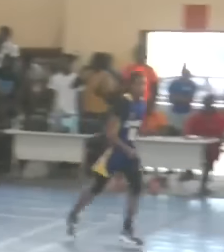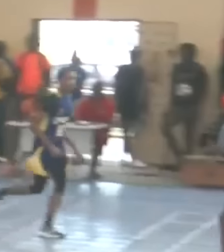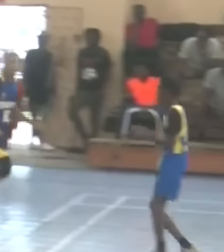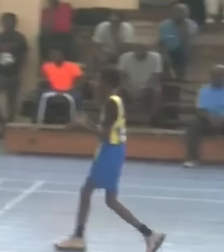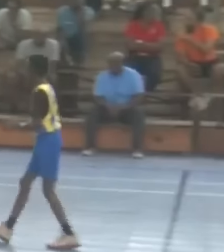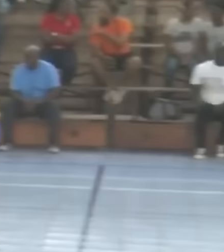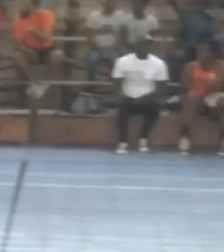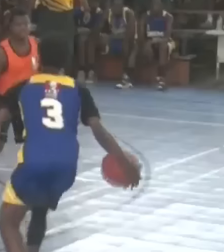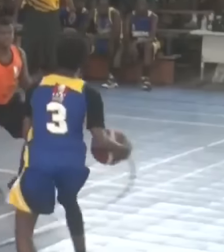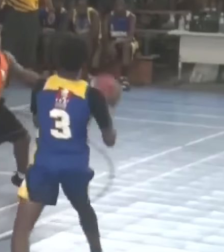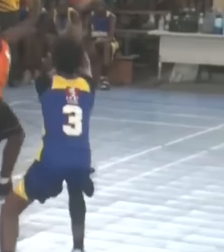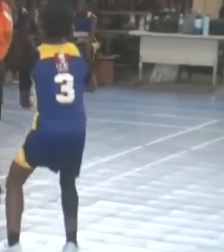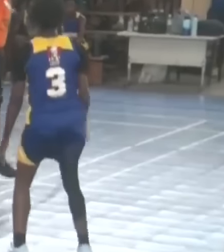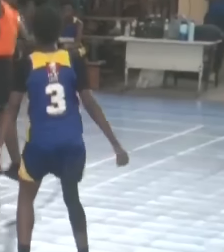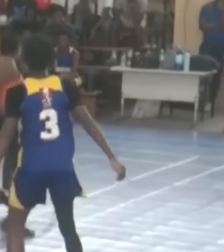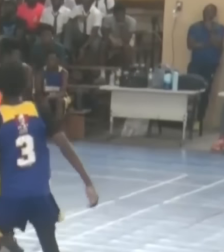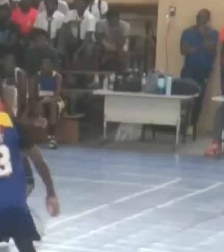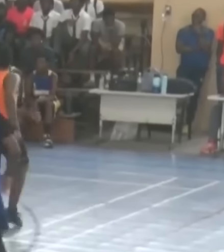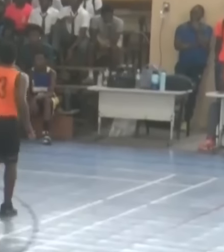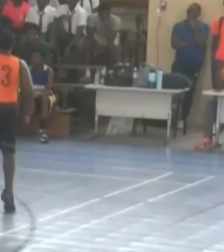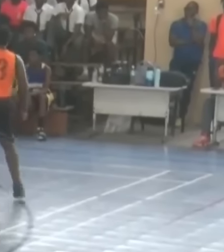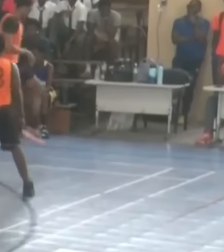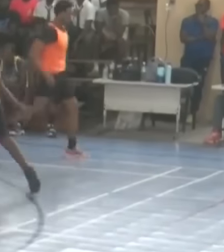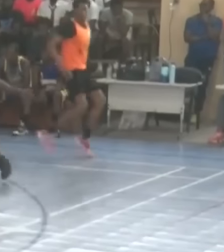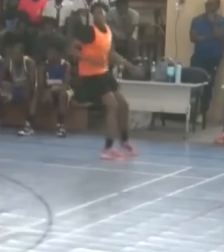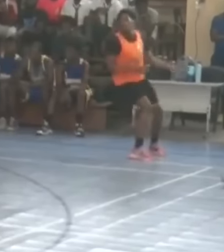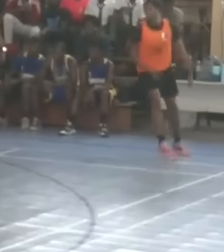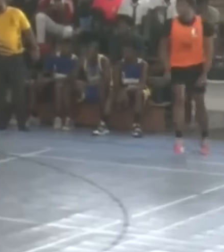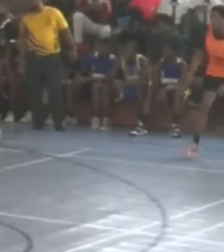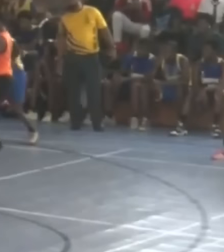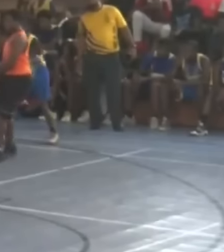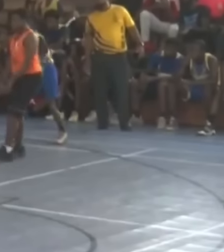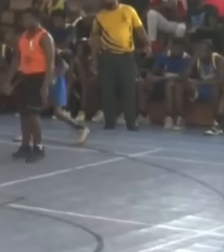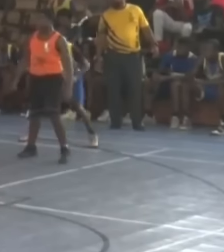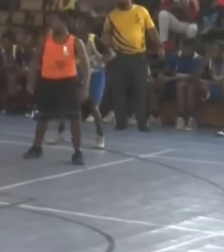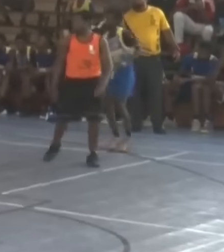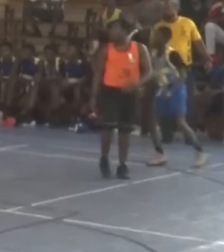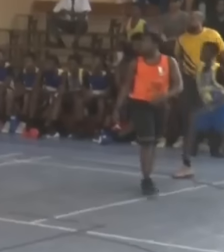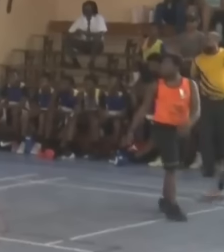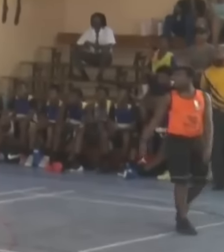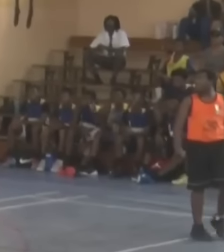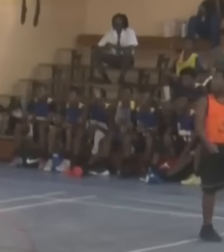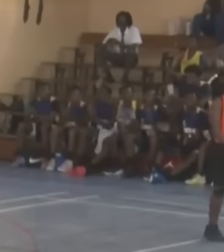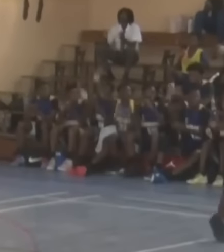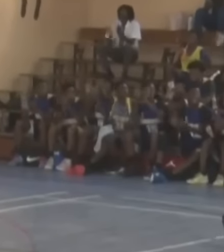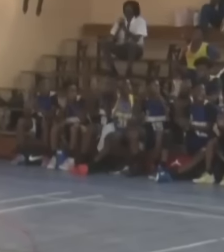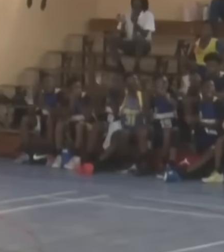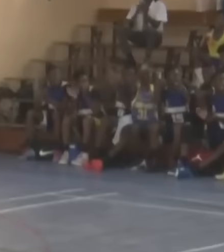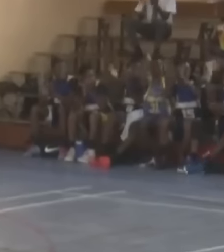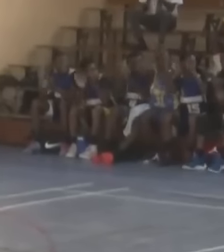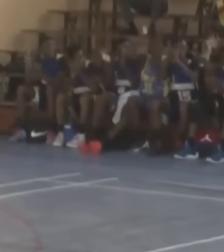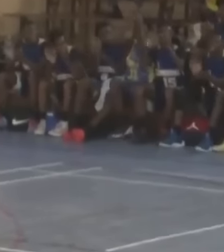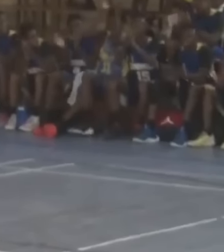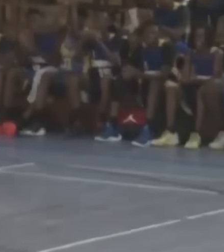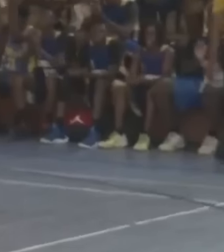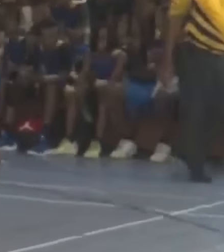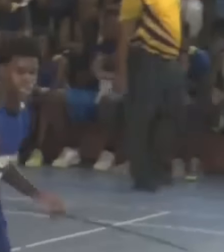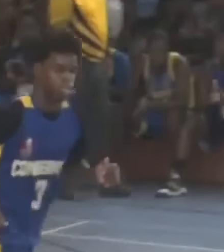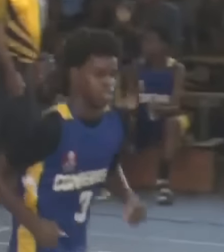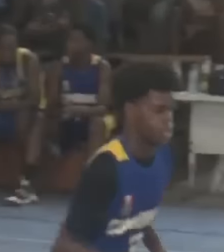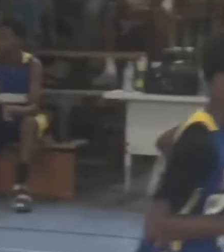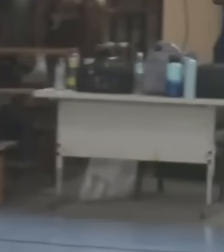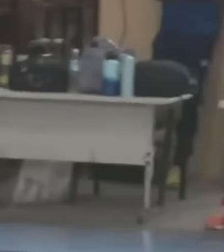Sweet. Combermere looking good, moving the rock. The big man Nathan Griffith in an excellent position, handled to business,